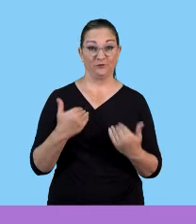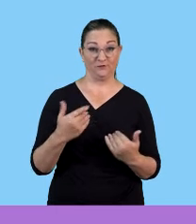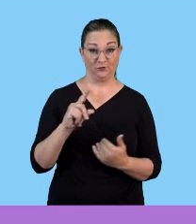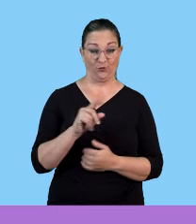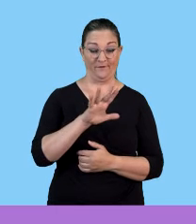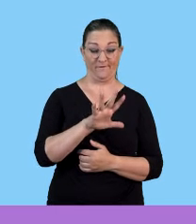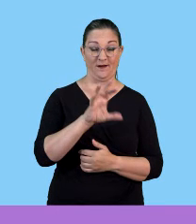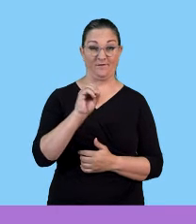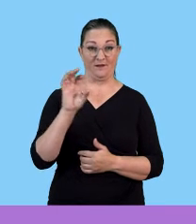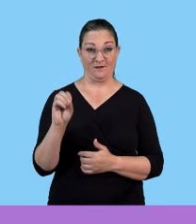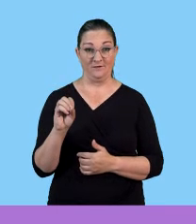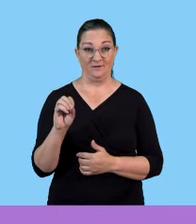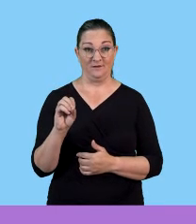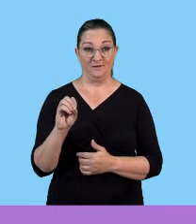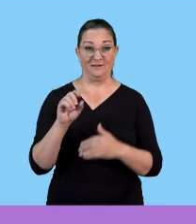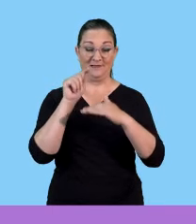500